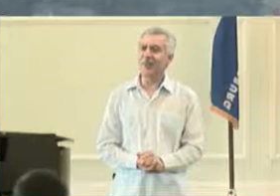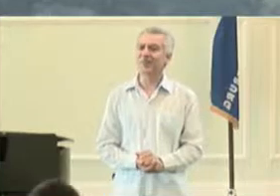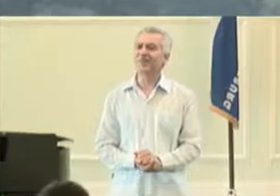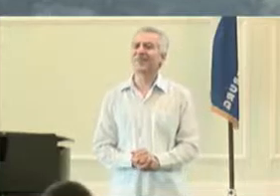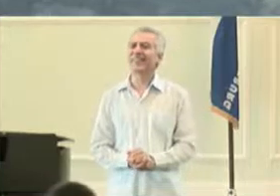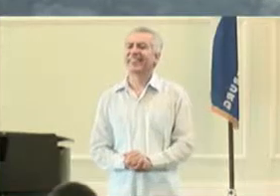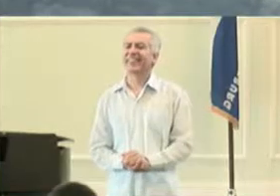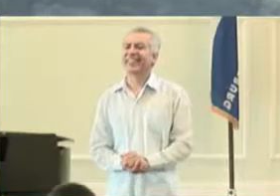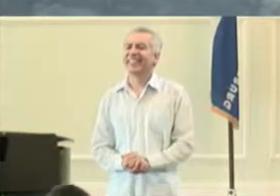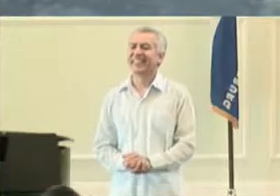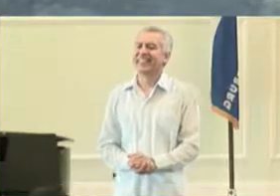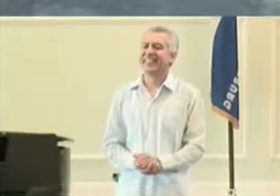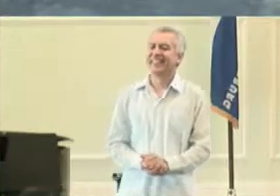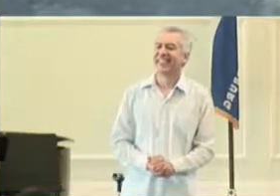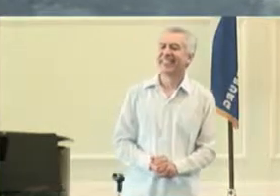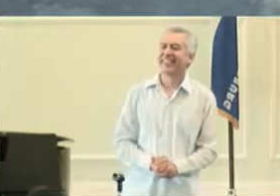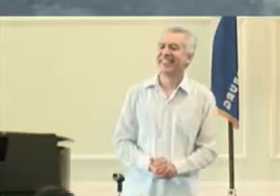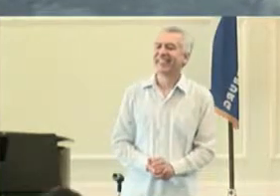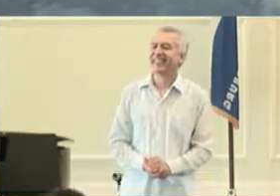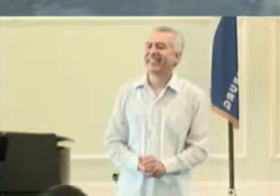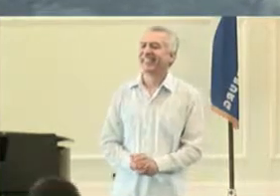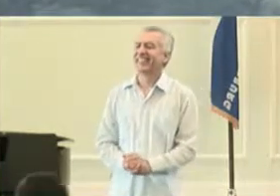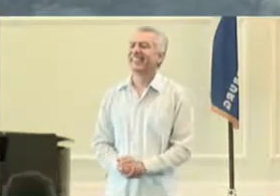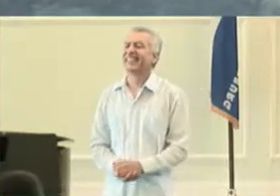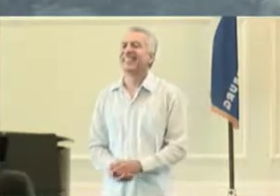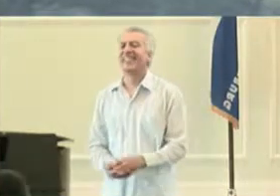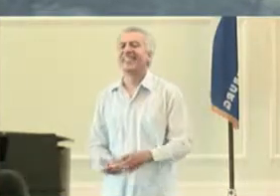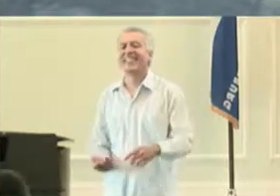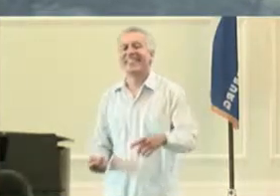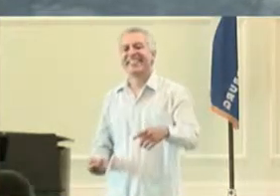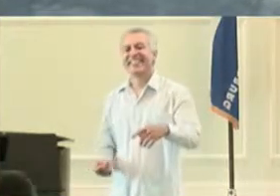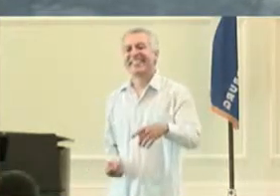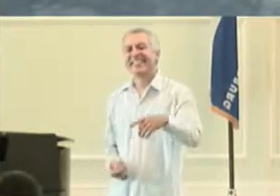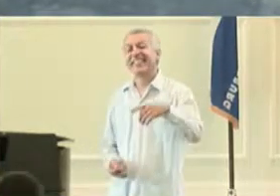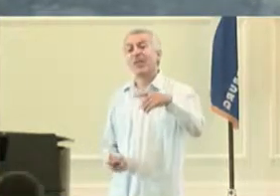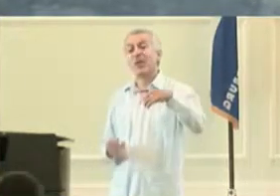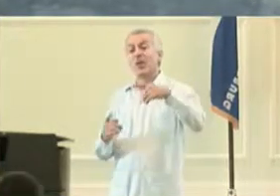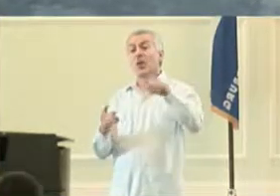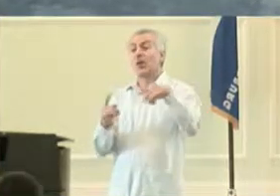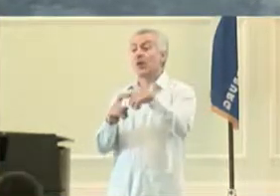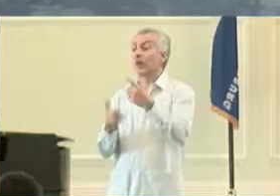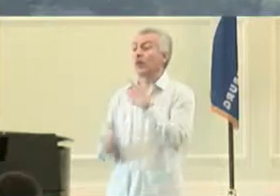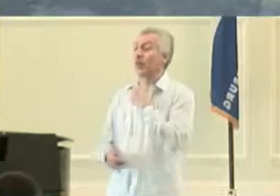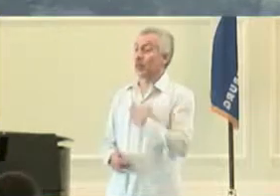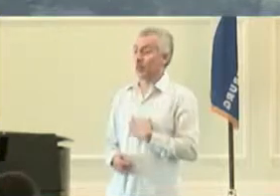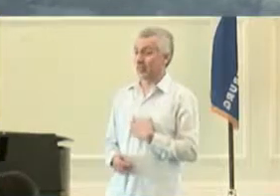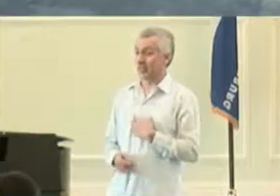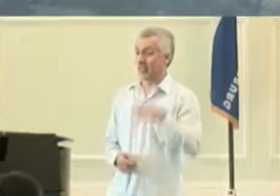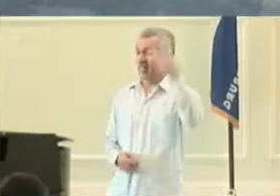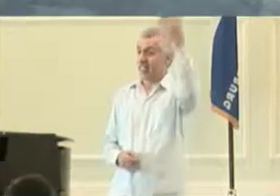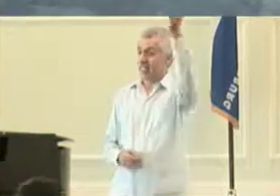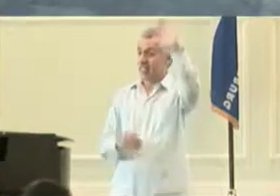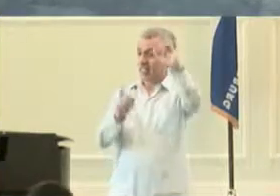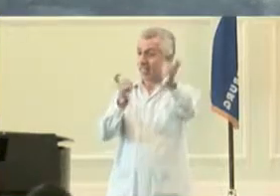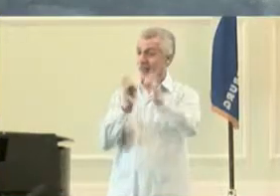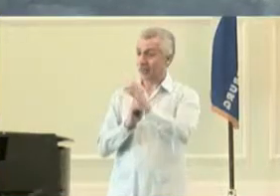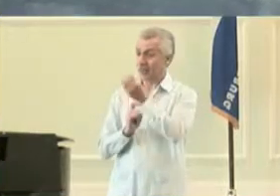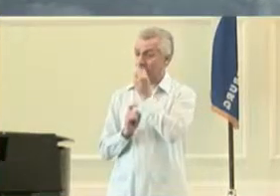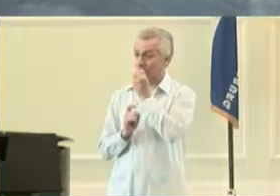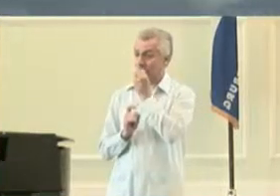have. When we are hungry, he provides food. Amen? When we are thirsty, he provides